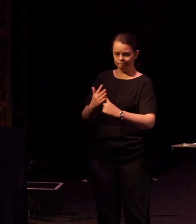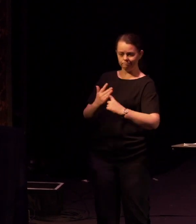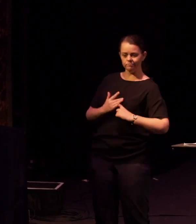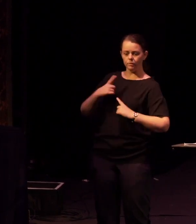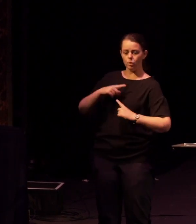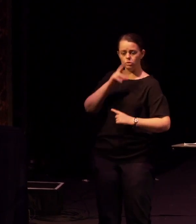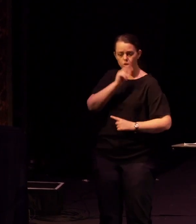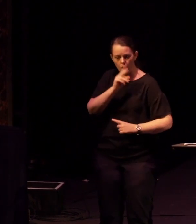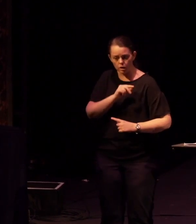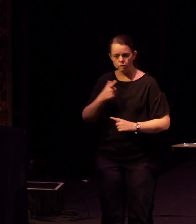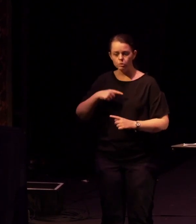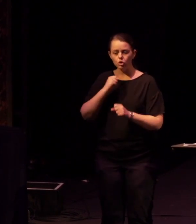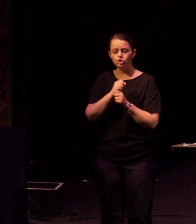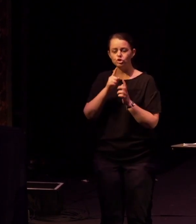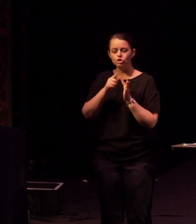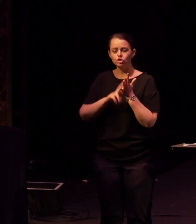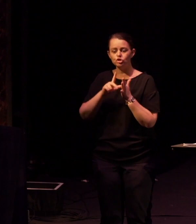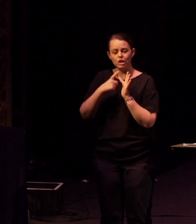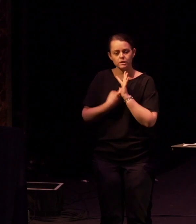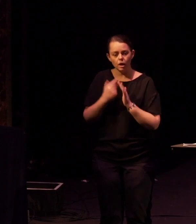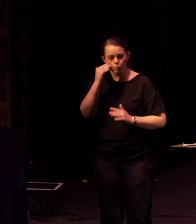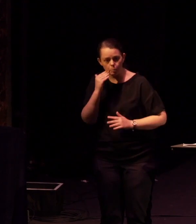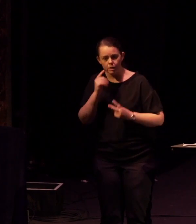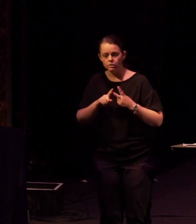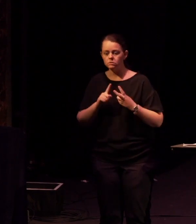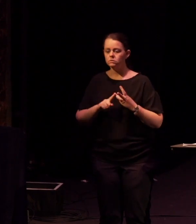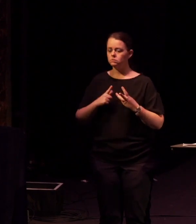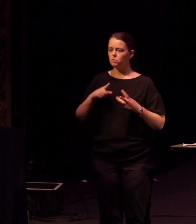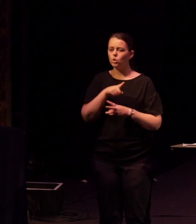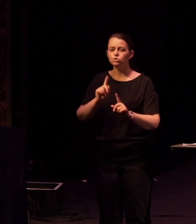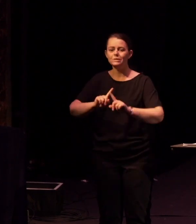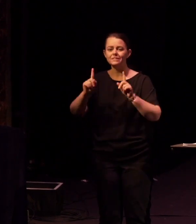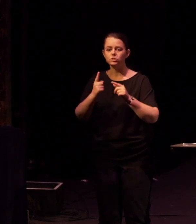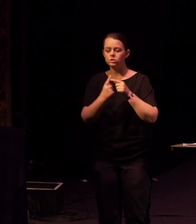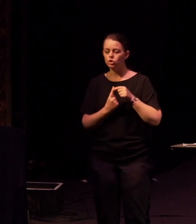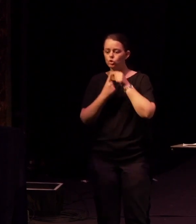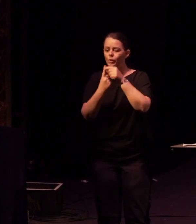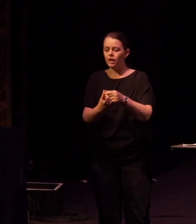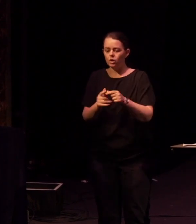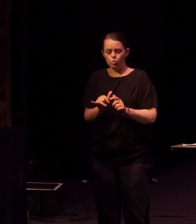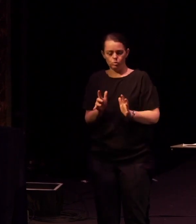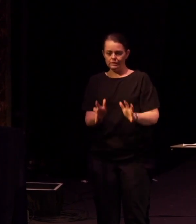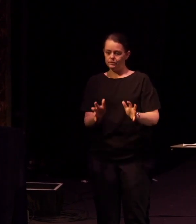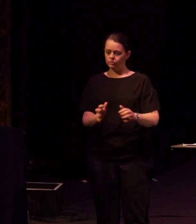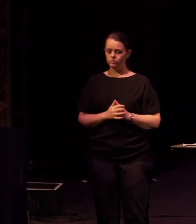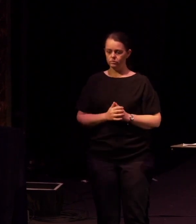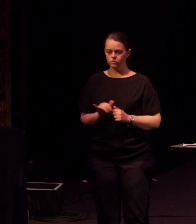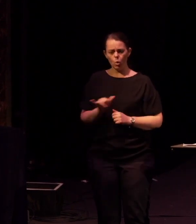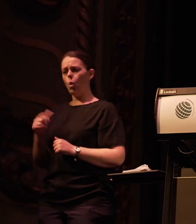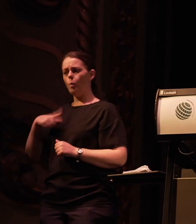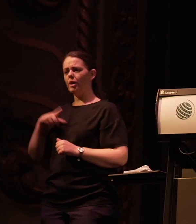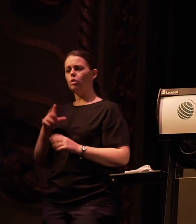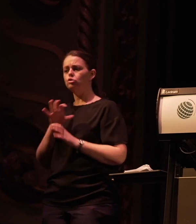because of your gender. Don't let anyone look down on you because you are different, unique, or eccentric, or because you challenge the status